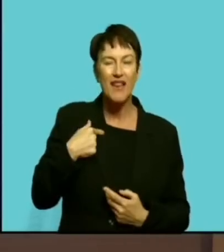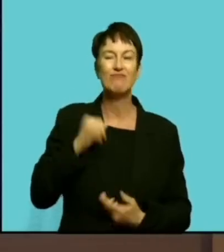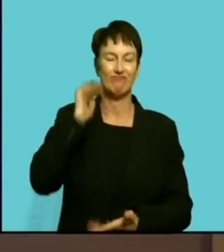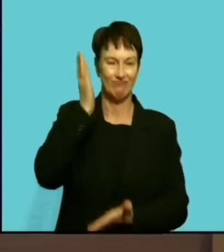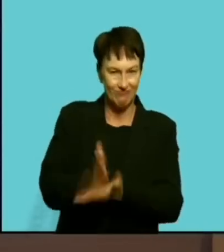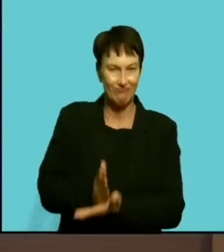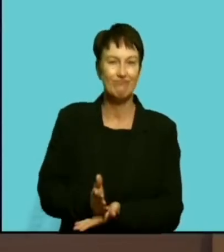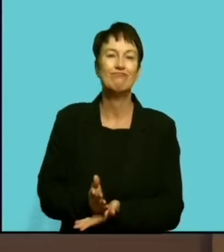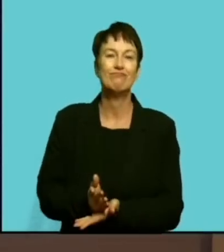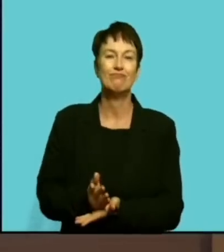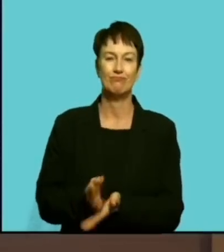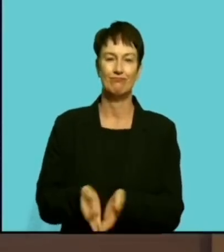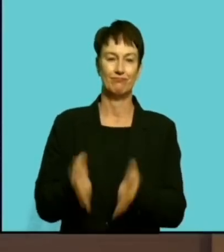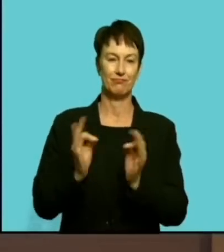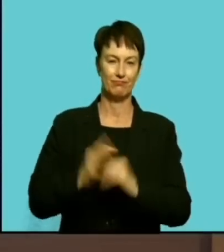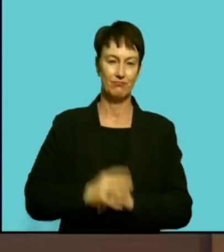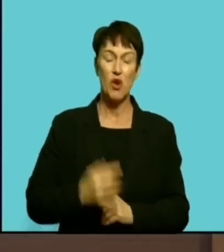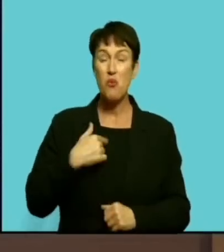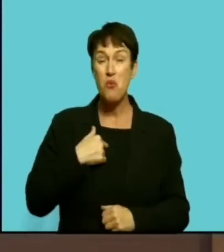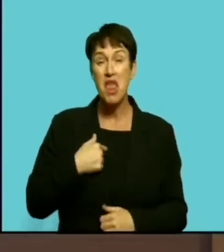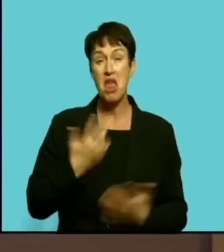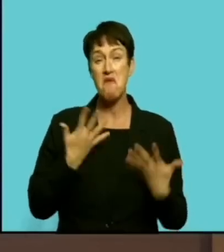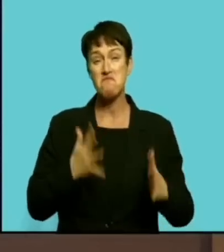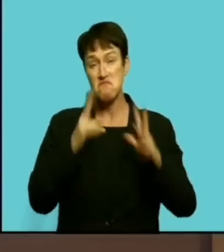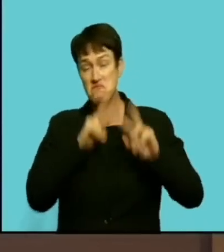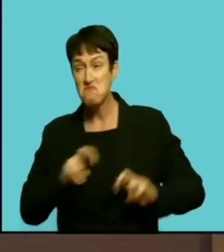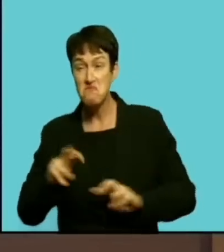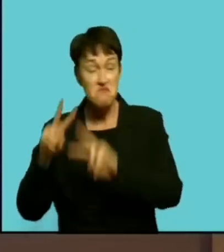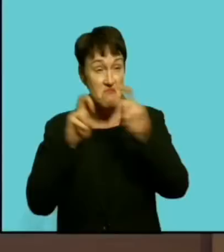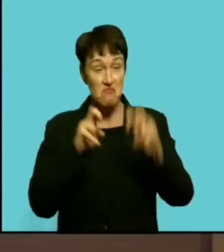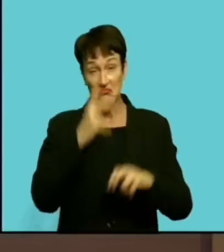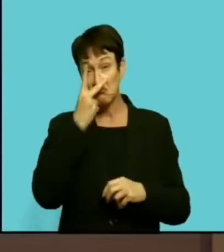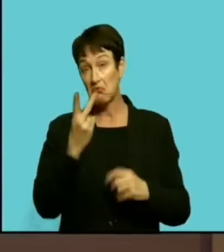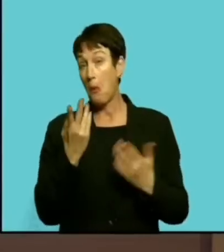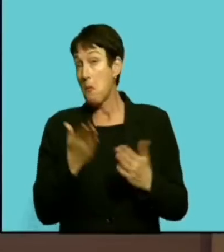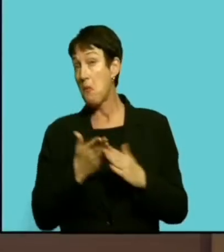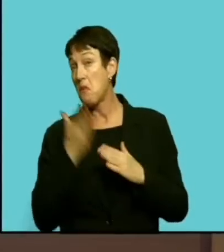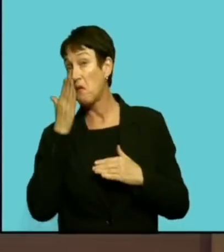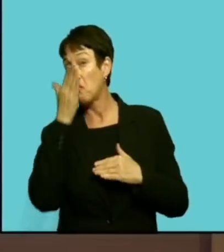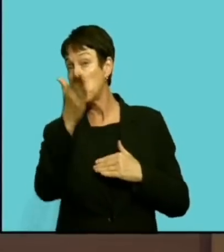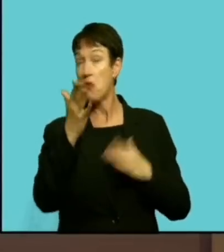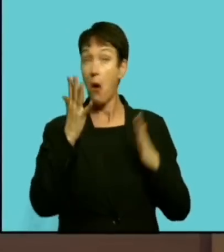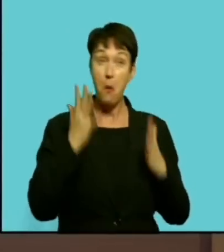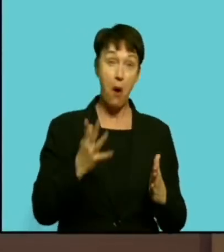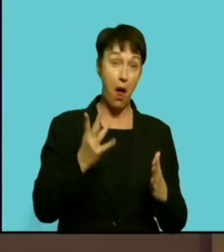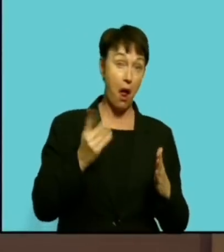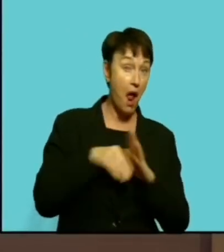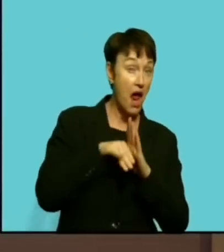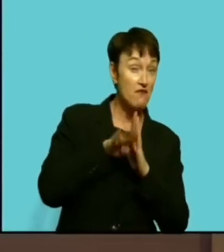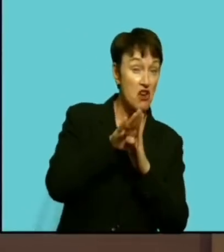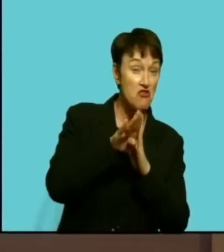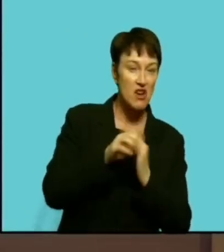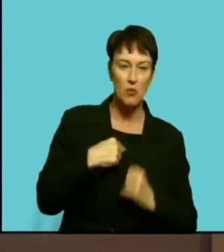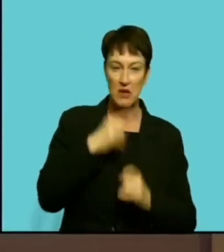Average surveyed expectations of future inflation have increased to 5.1% for 2022.